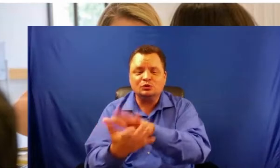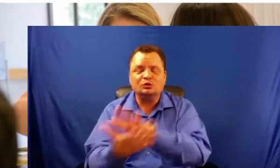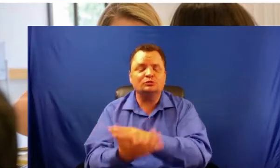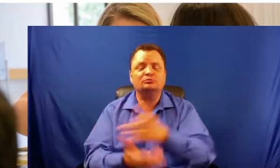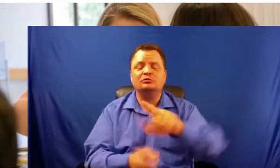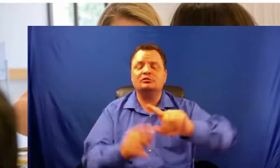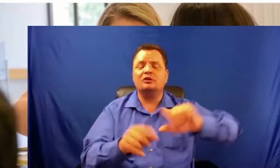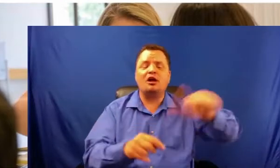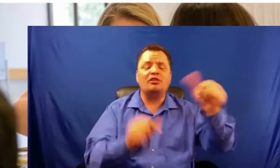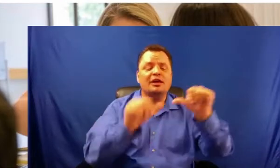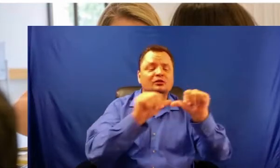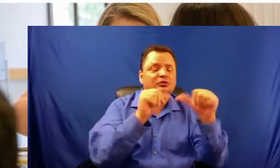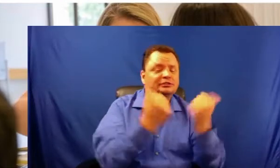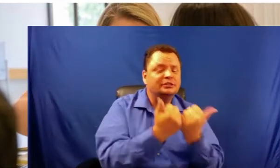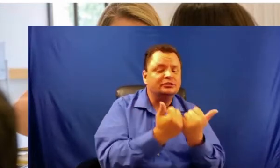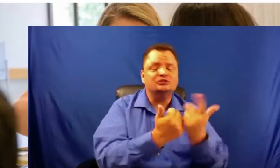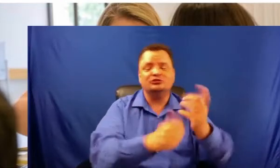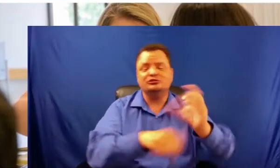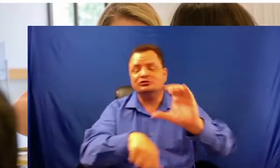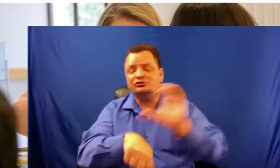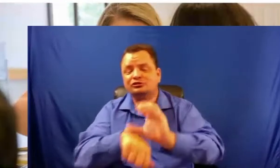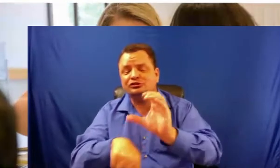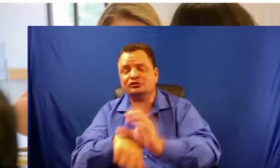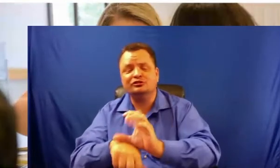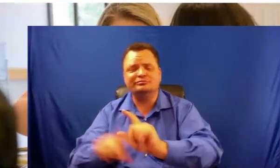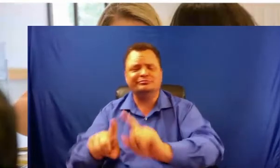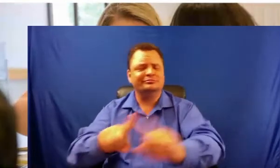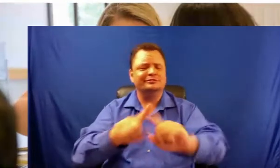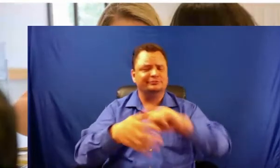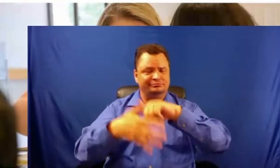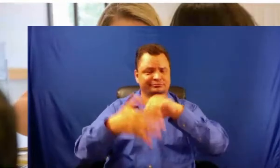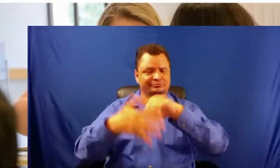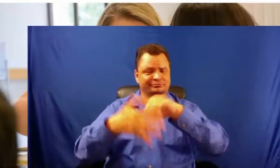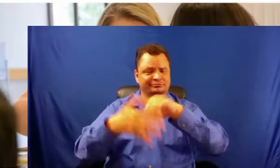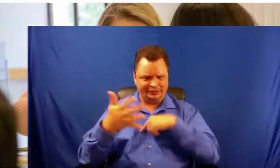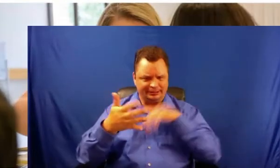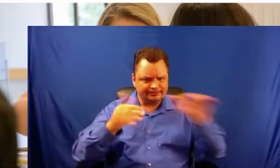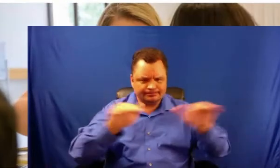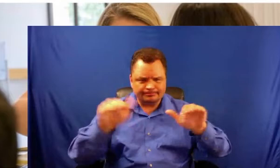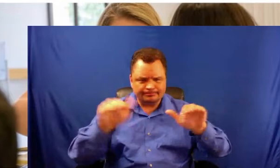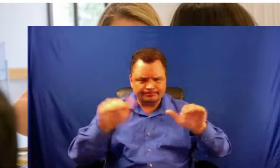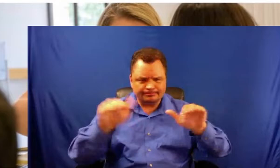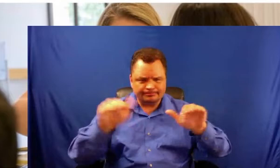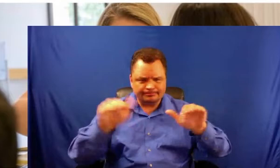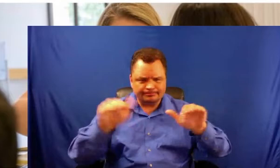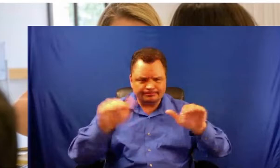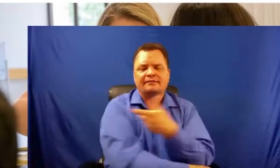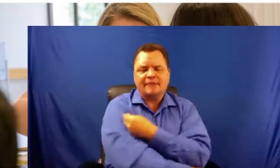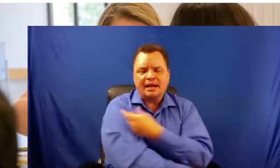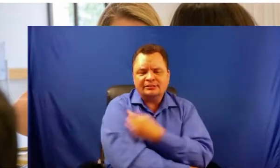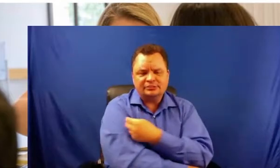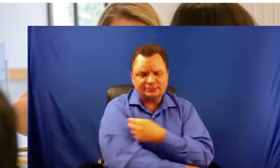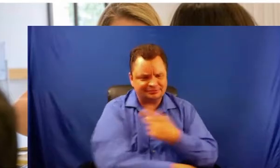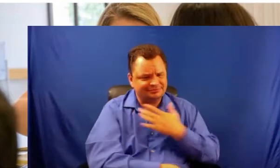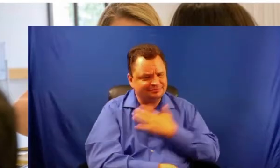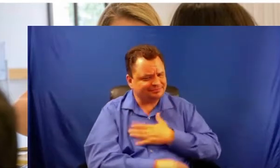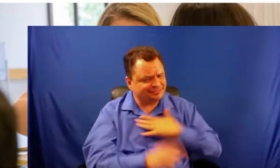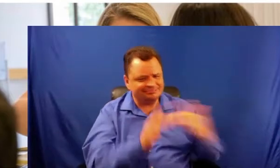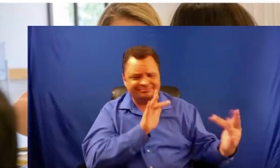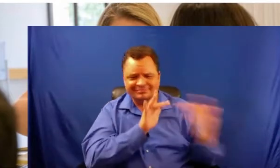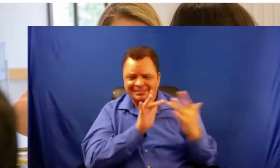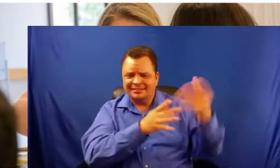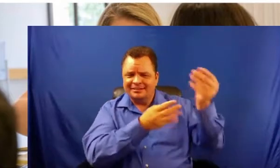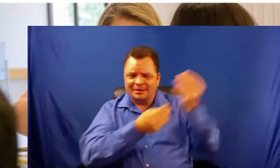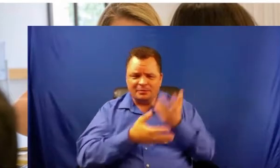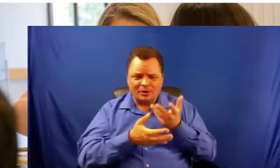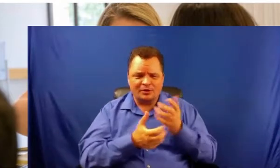other sites who would like to be able to offer this vaccine, to bring a mobile option to bear, and